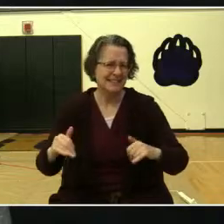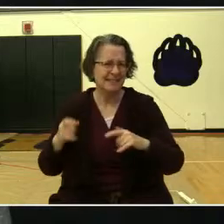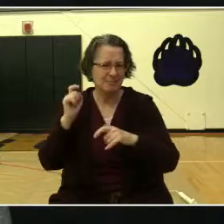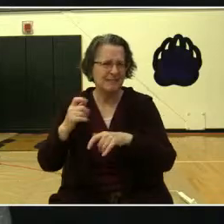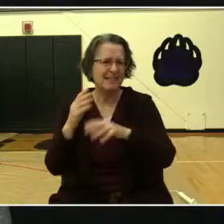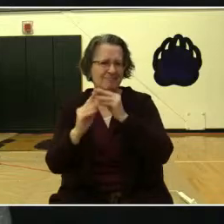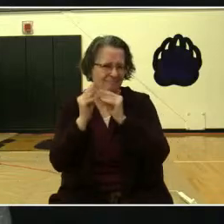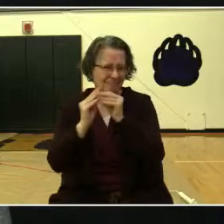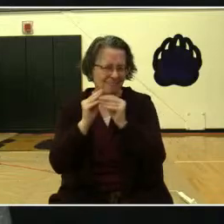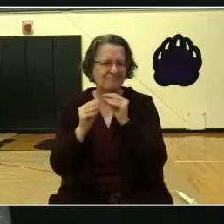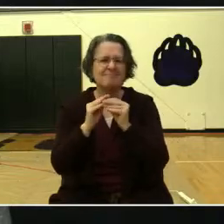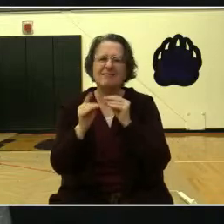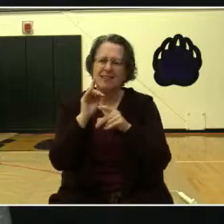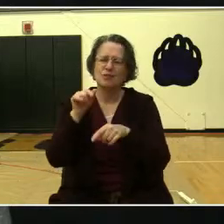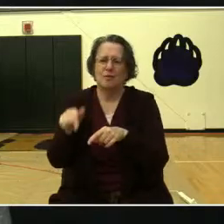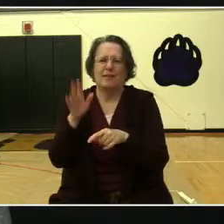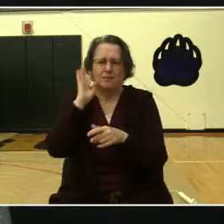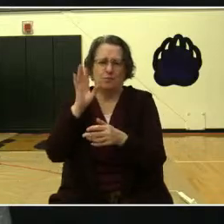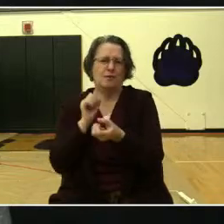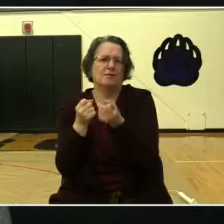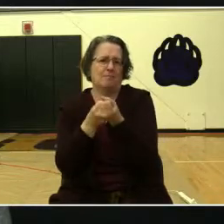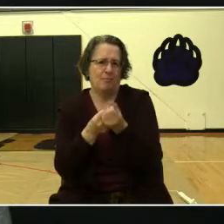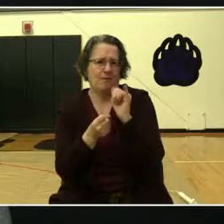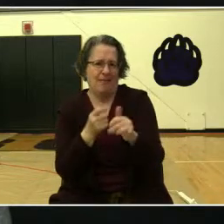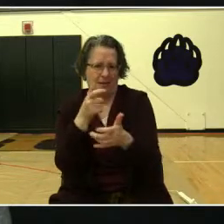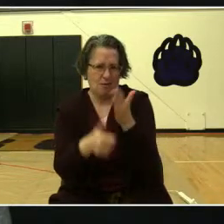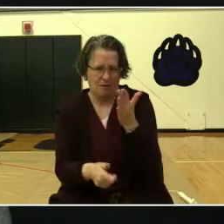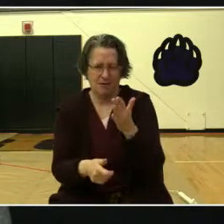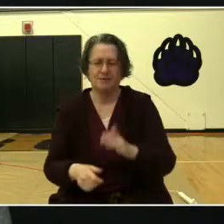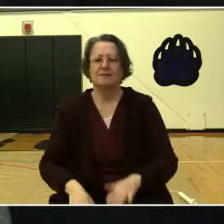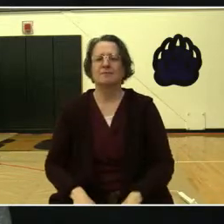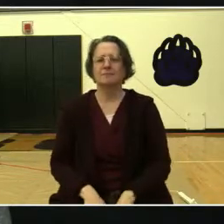deepwood mobile home parks is there any